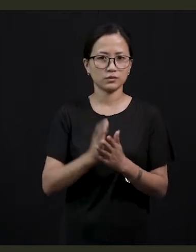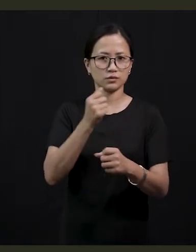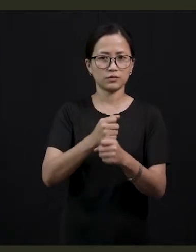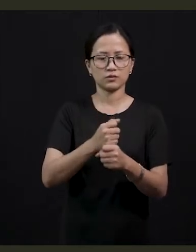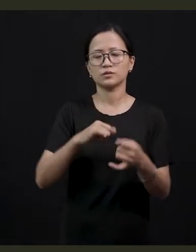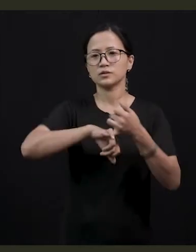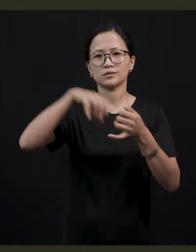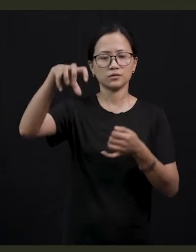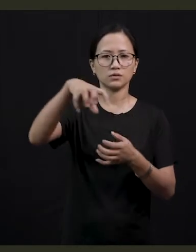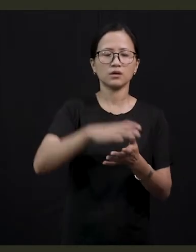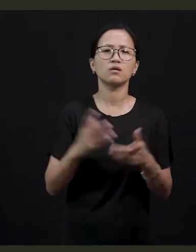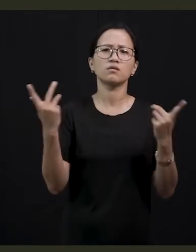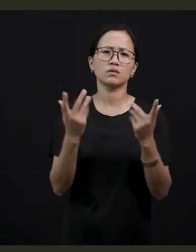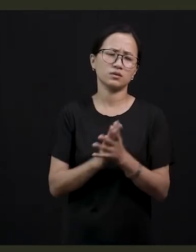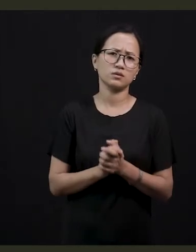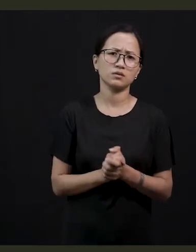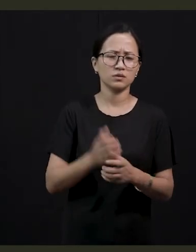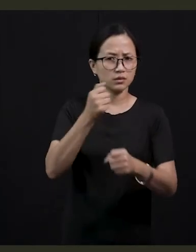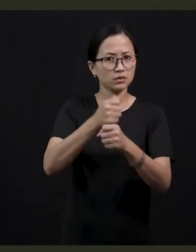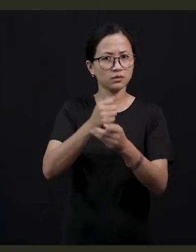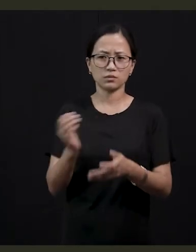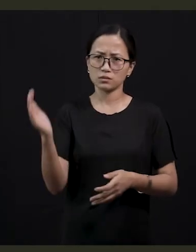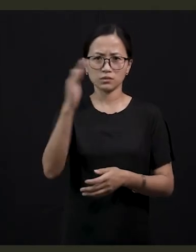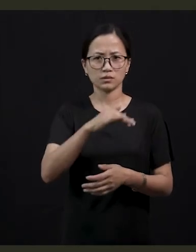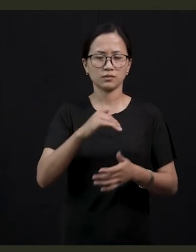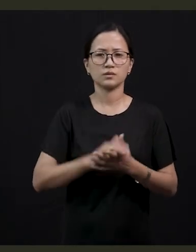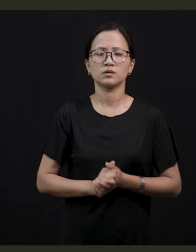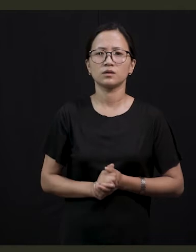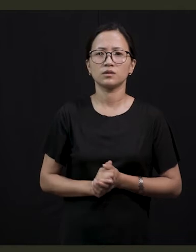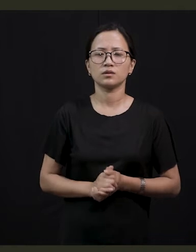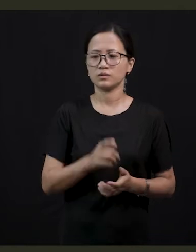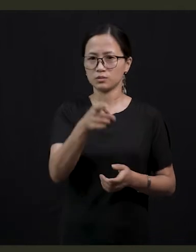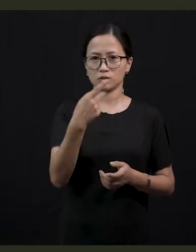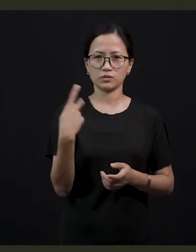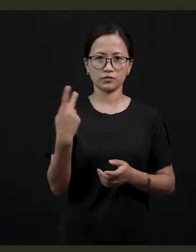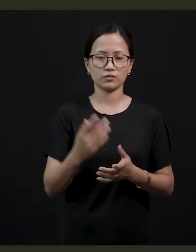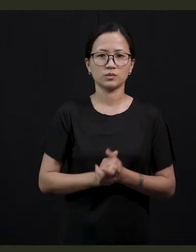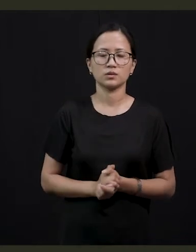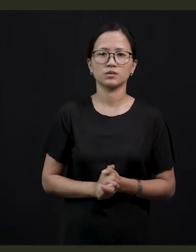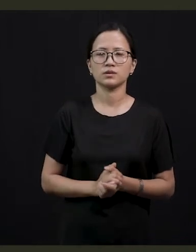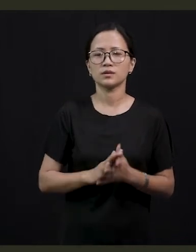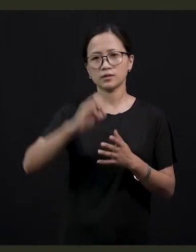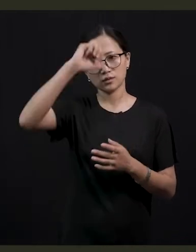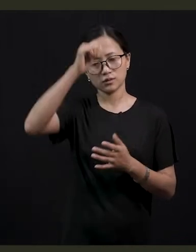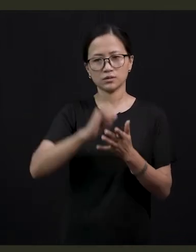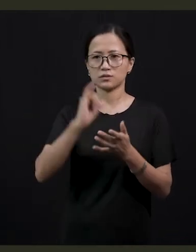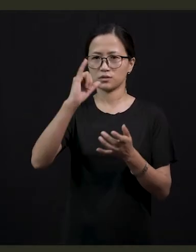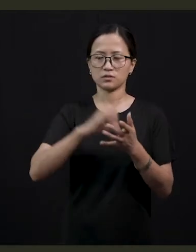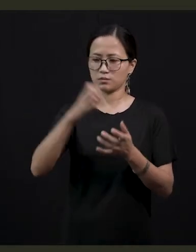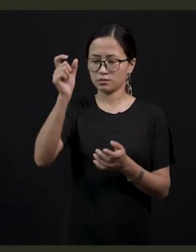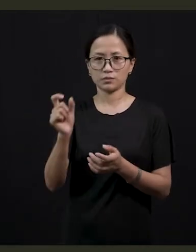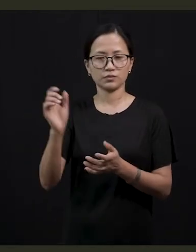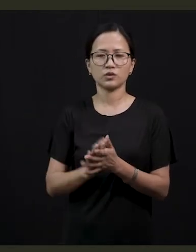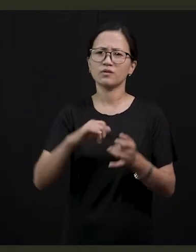in a state, now how would that government come? It is because of you. It is because of the Indian citizens. It is because